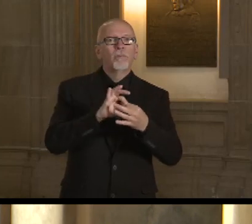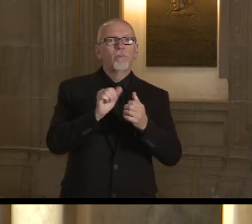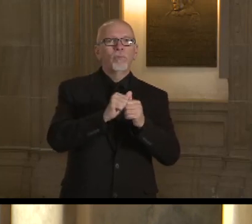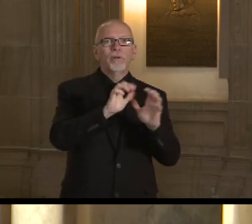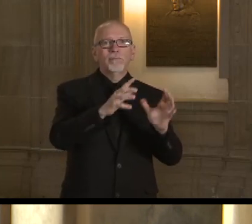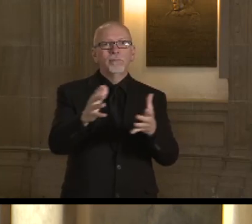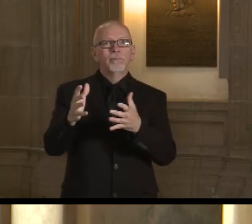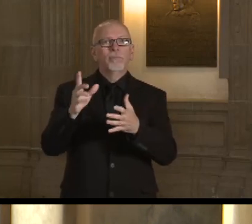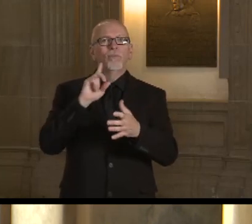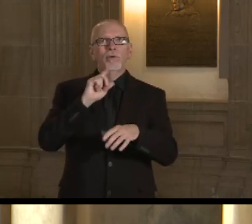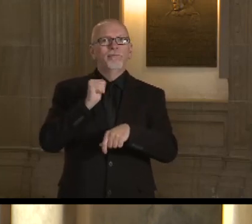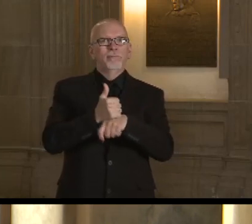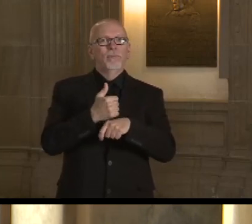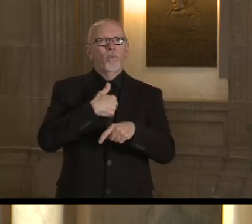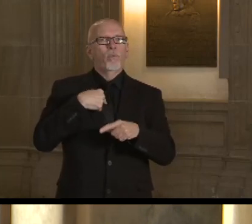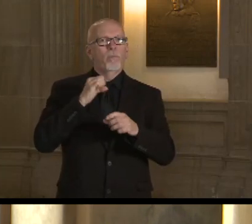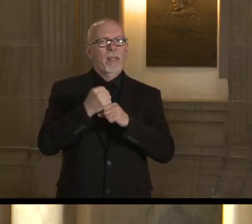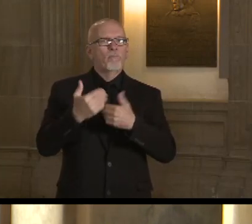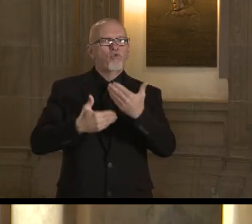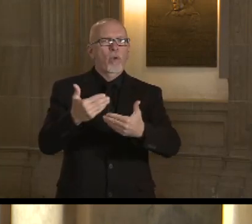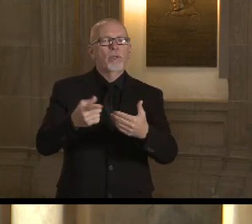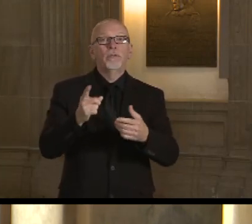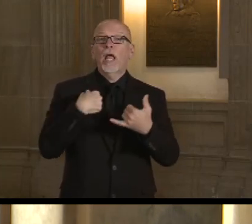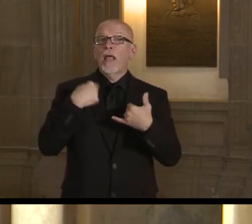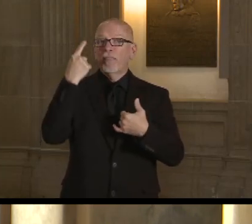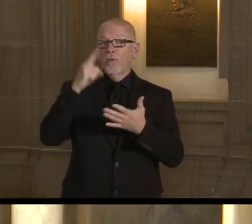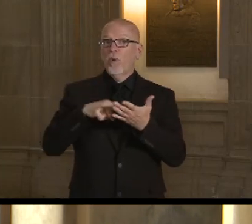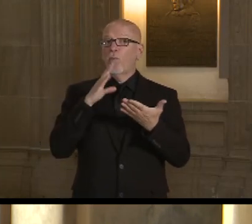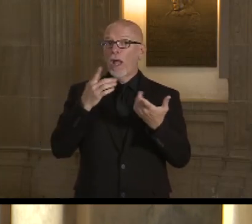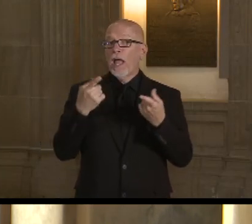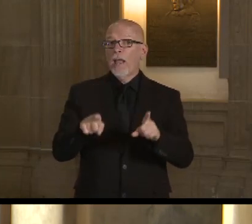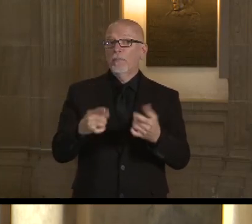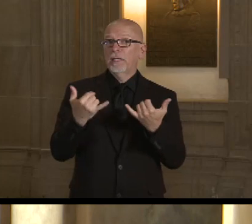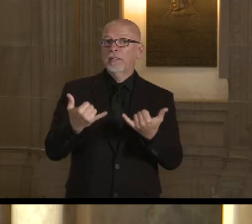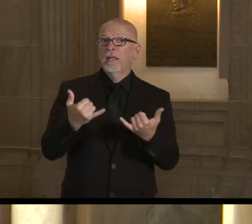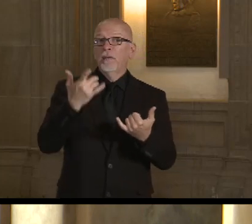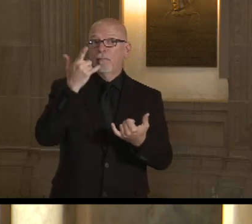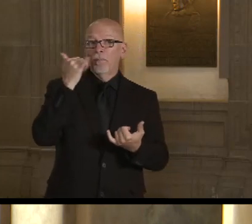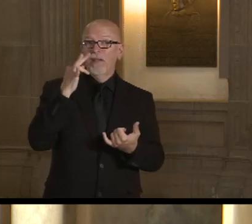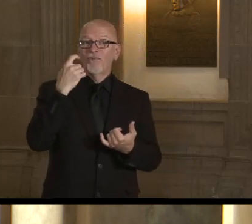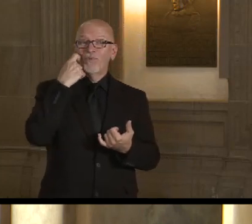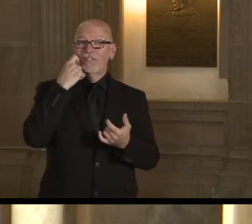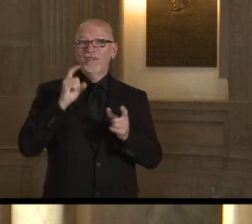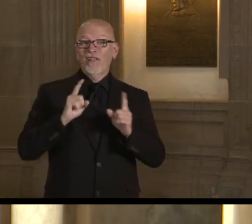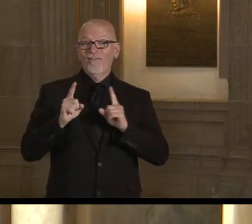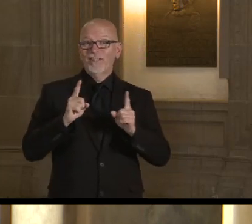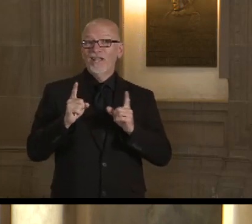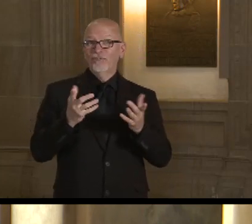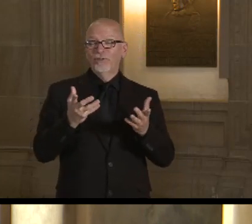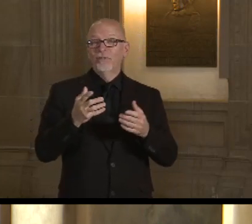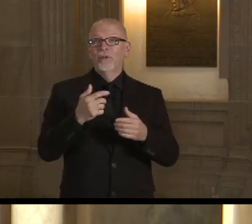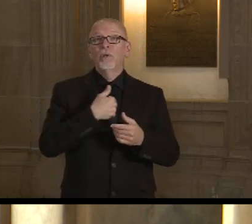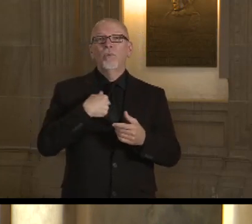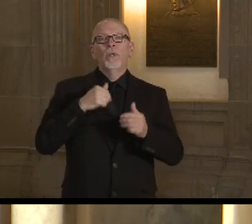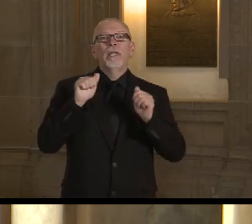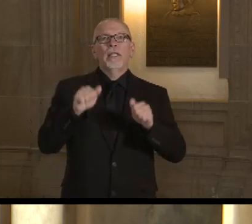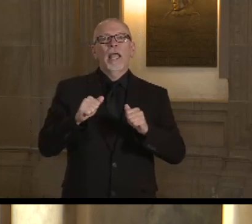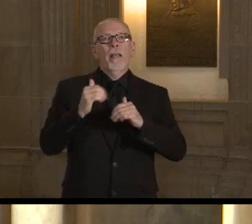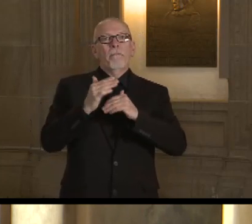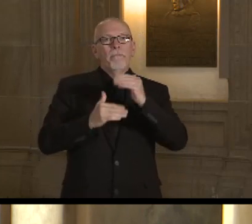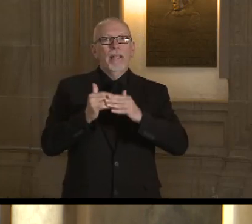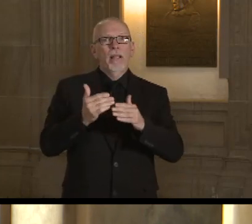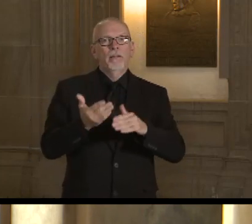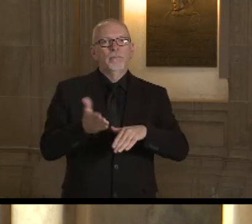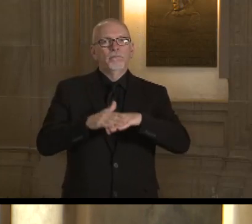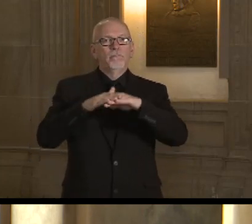in place for us to make progress. Now, what I think will happen, because of recent conversations, we'll be able to build on